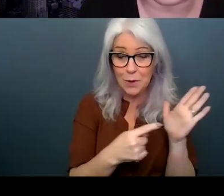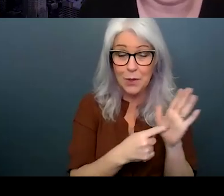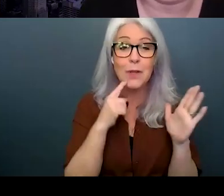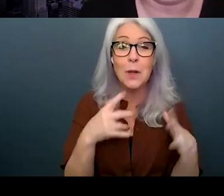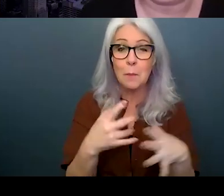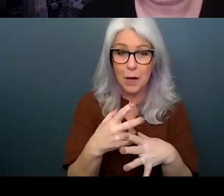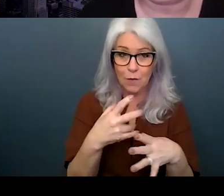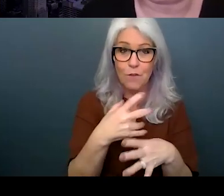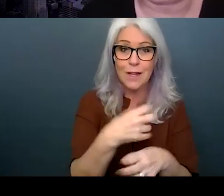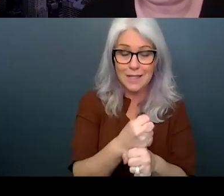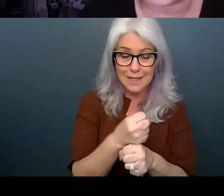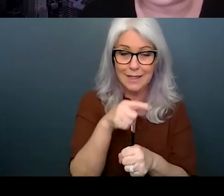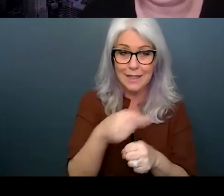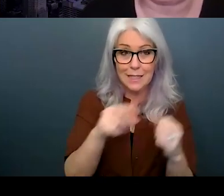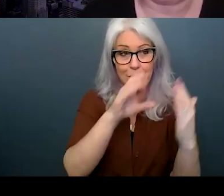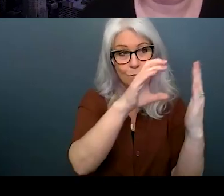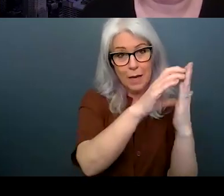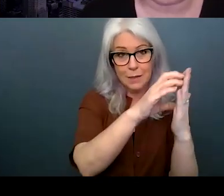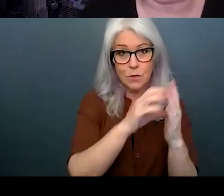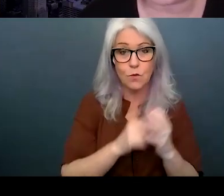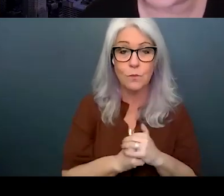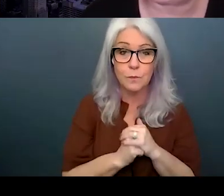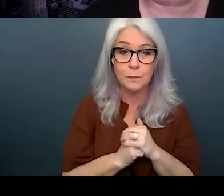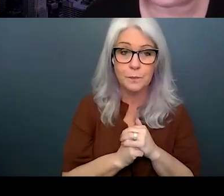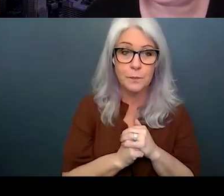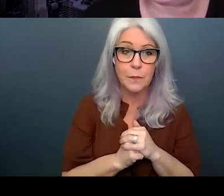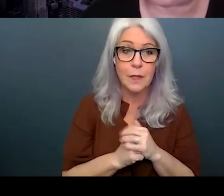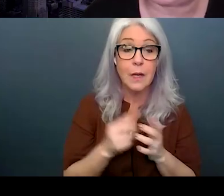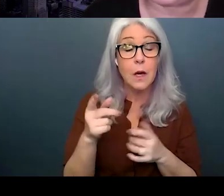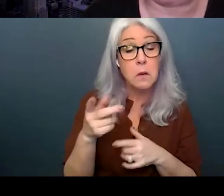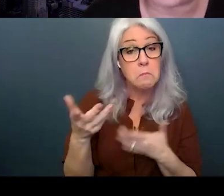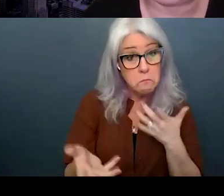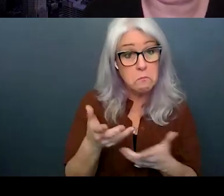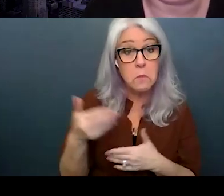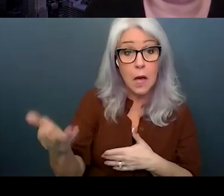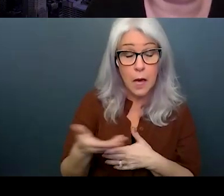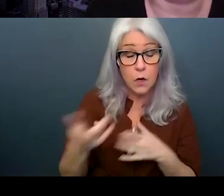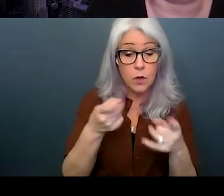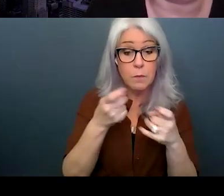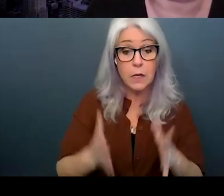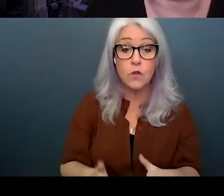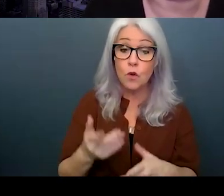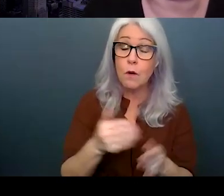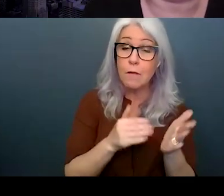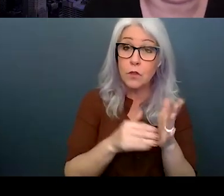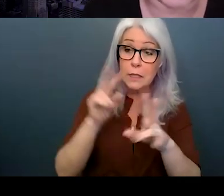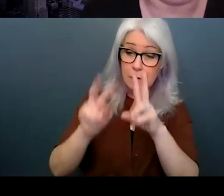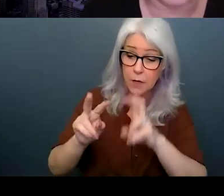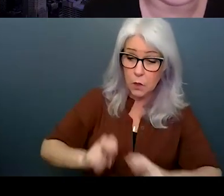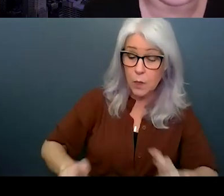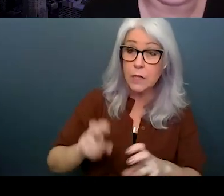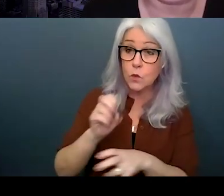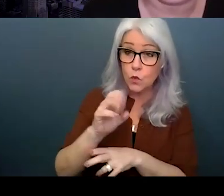this passage. This one says, although hiring managers often evaluate the social media profiles